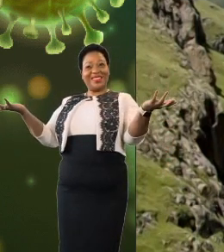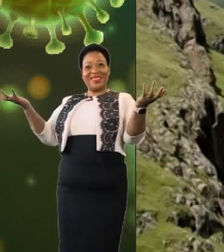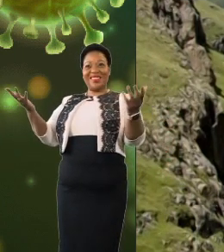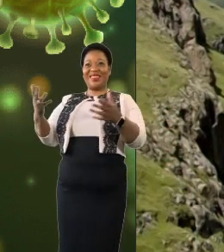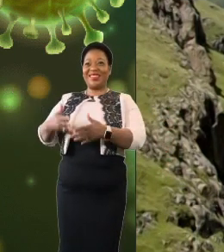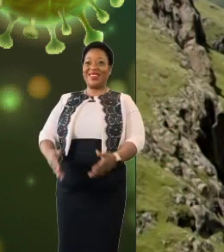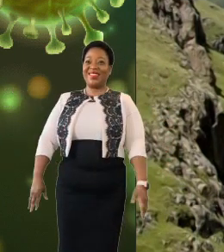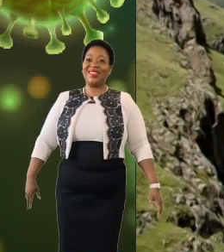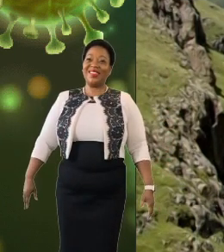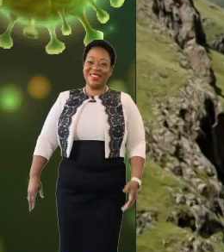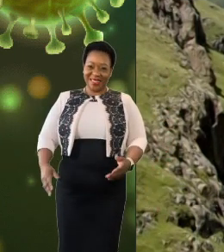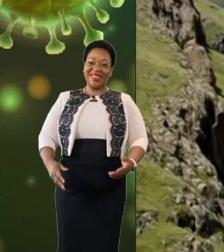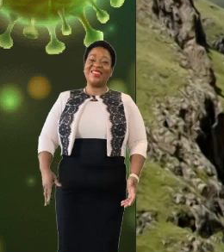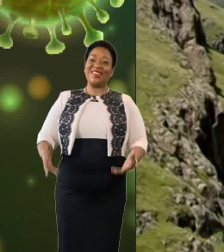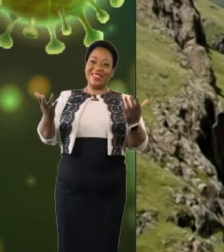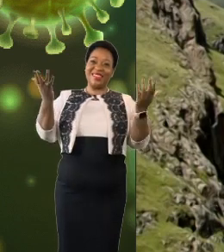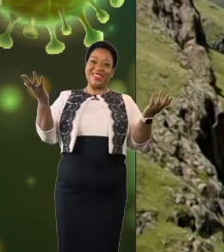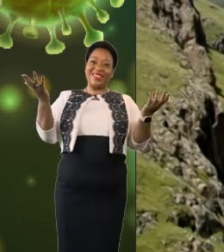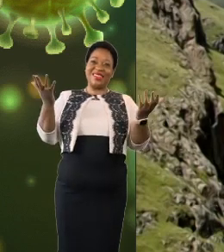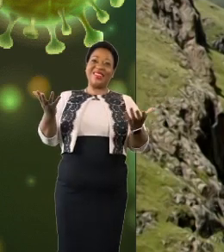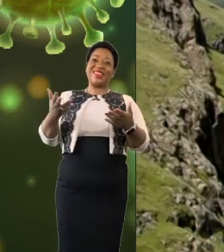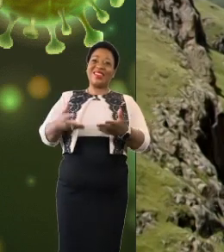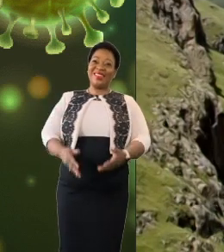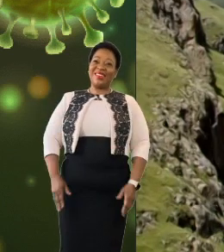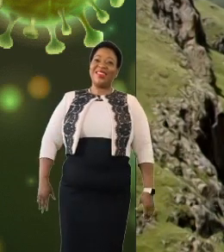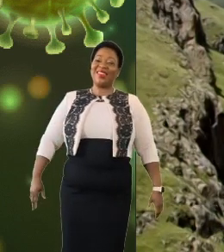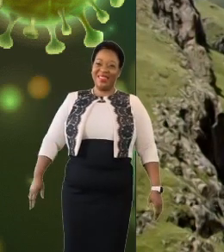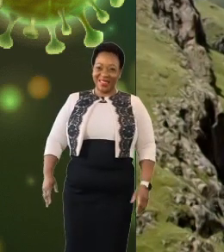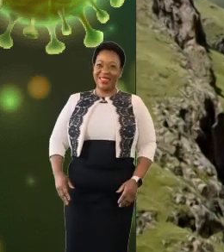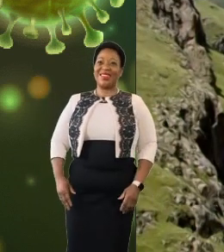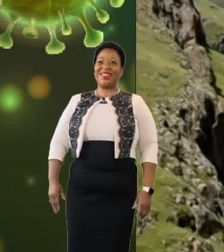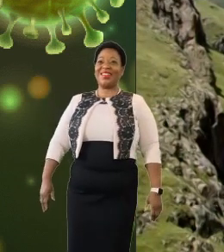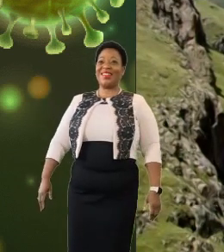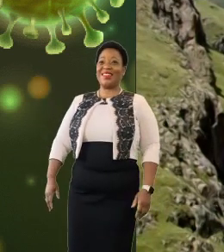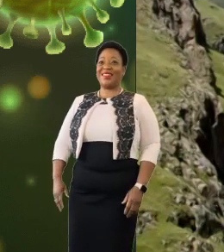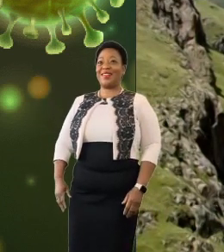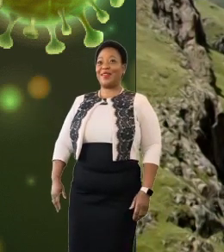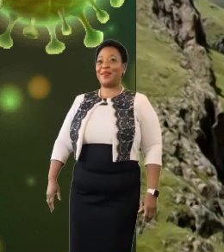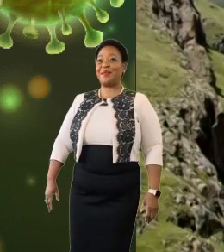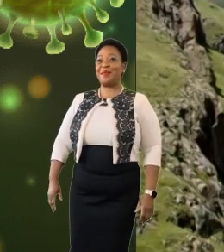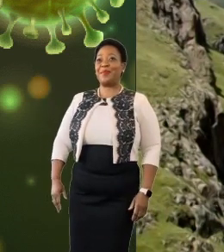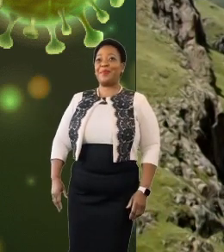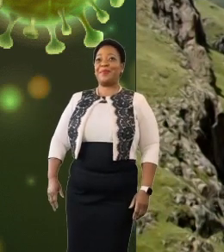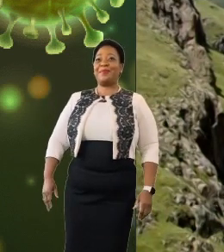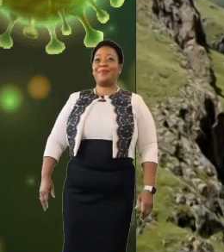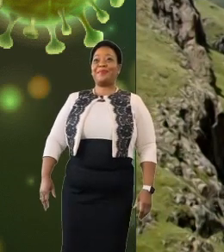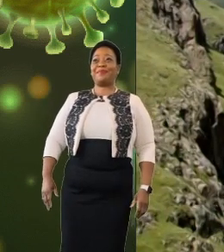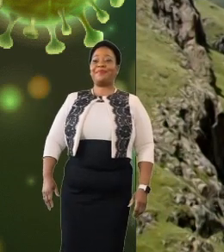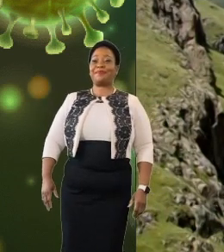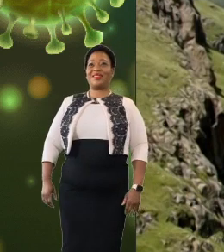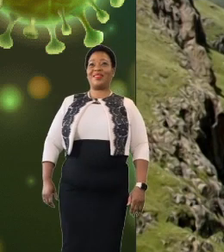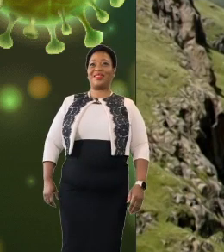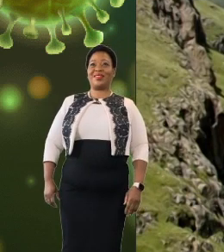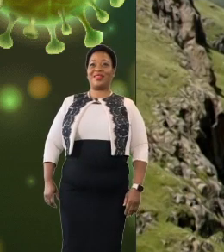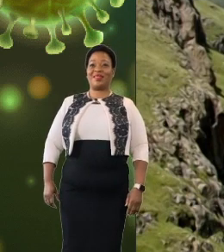and guiding our province, and for that matter, our country, through this very difficult time. We